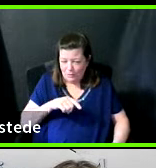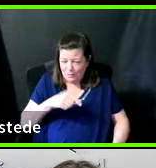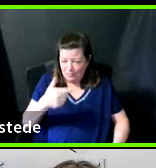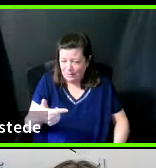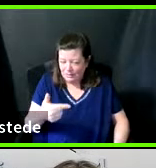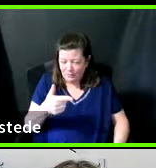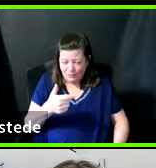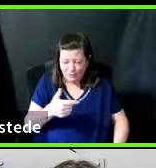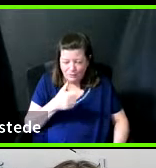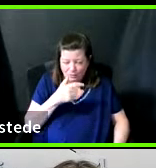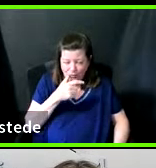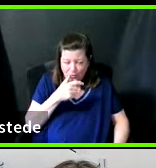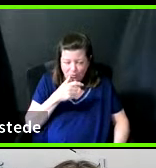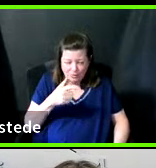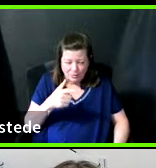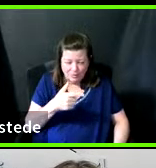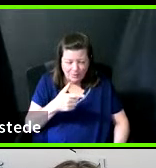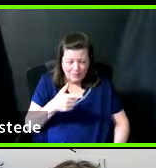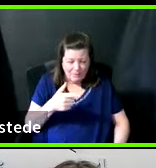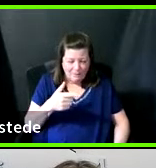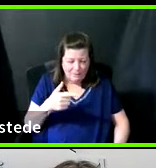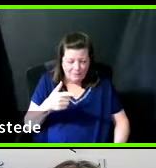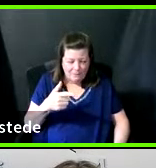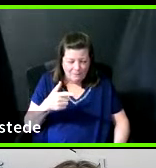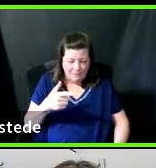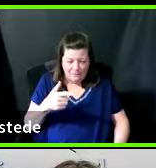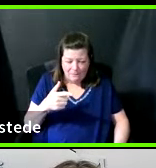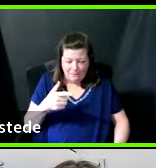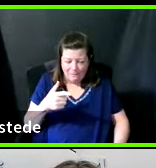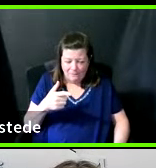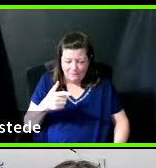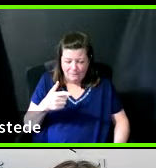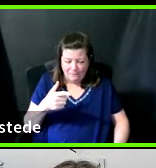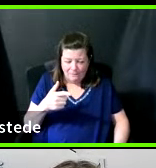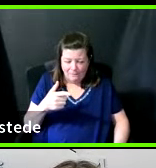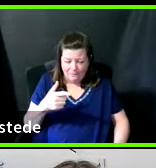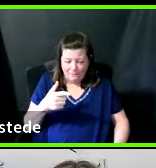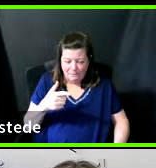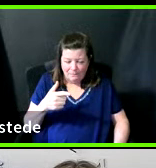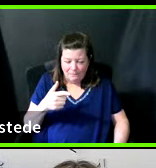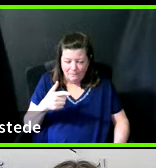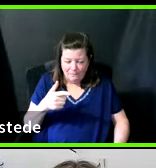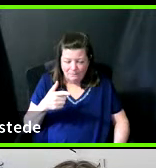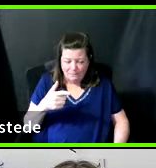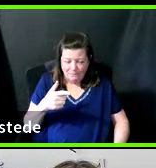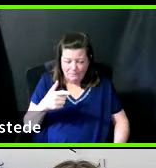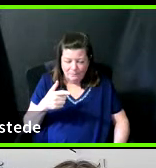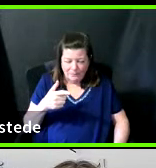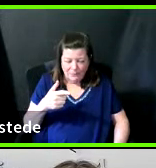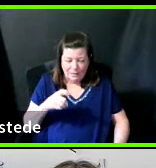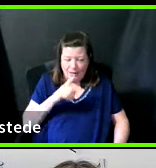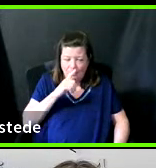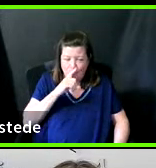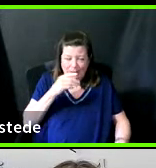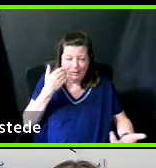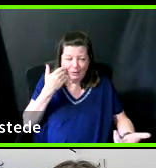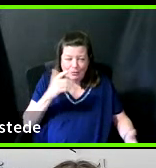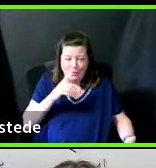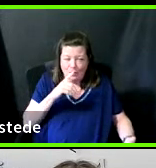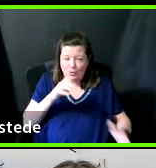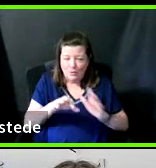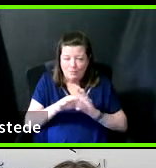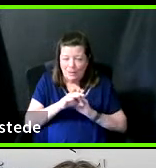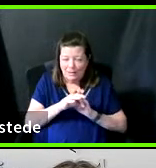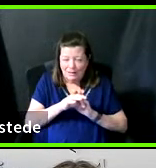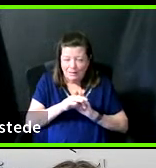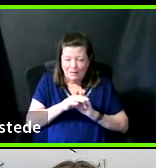to? I'm not sure if you know everybody well enough yet. I really don't, but I don't think